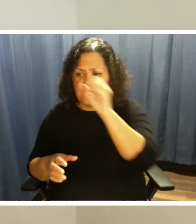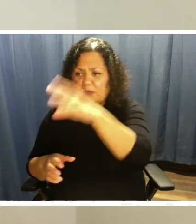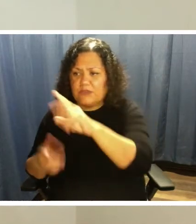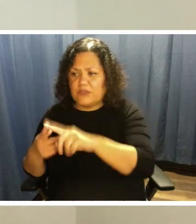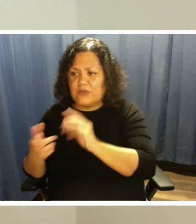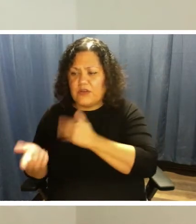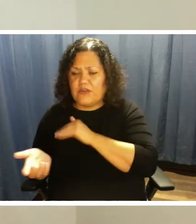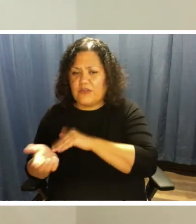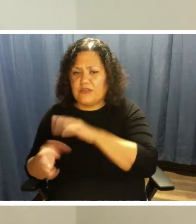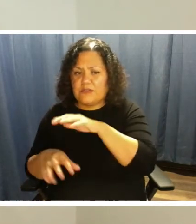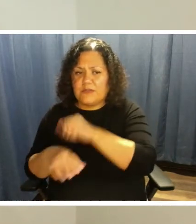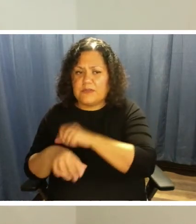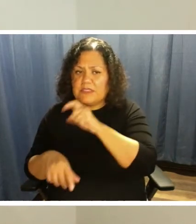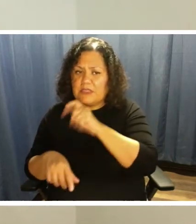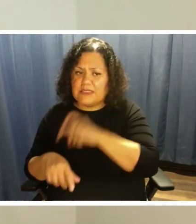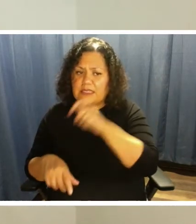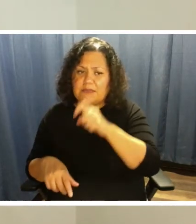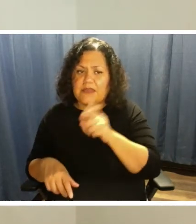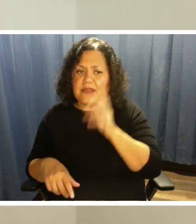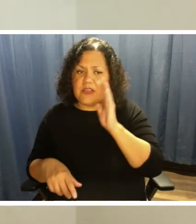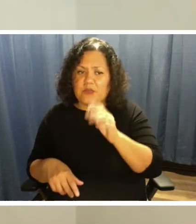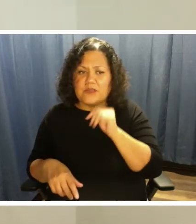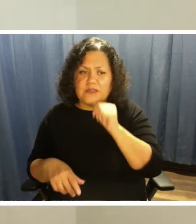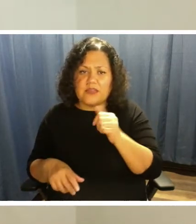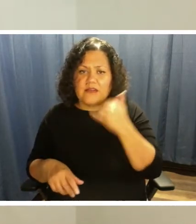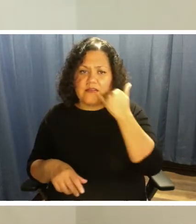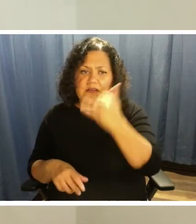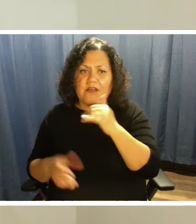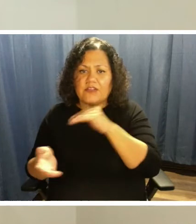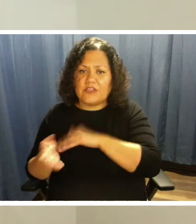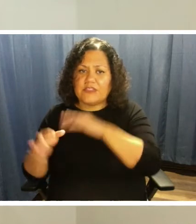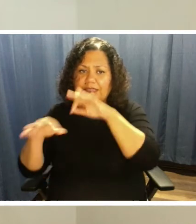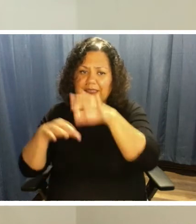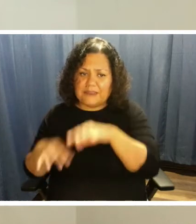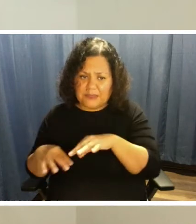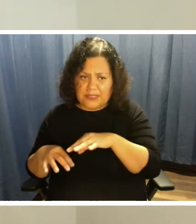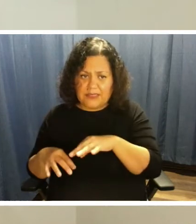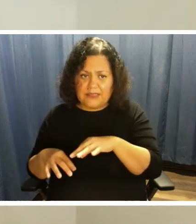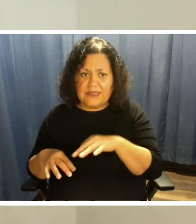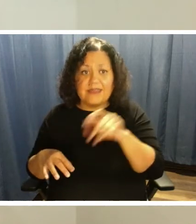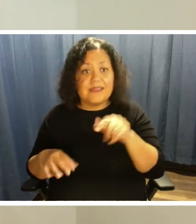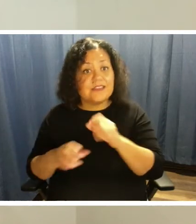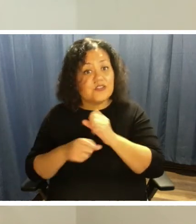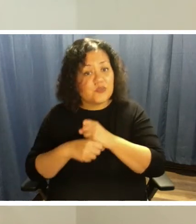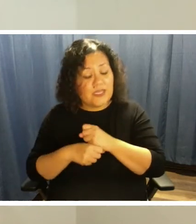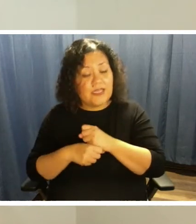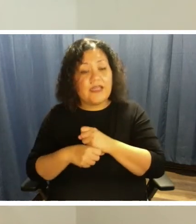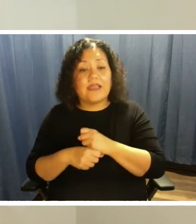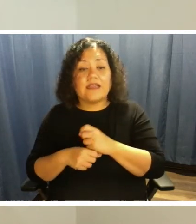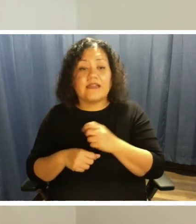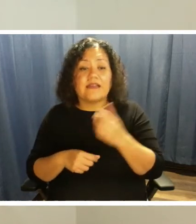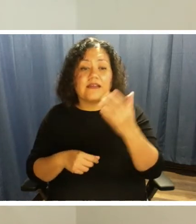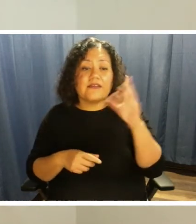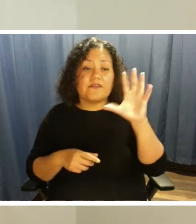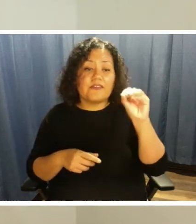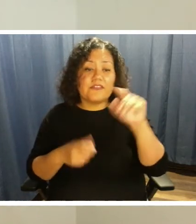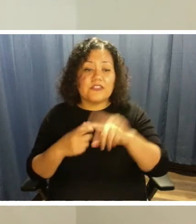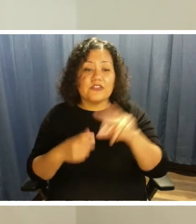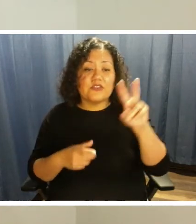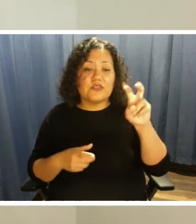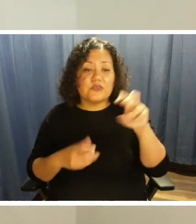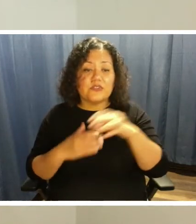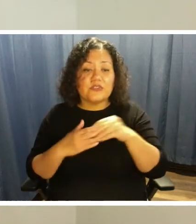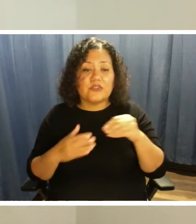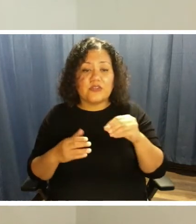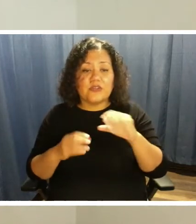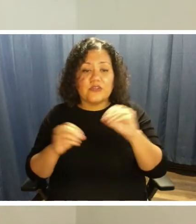time and you will not call the doctors and explain. This is creating anywhere from 50 to 200 dollar no